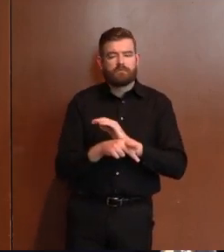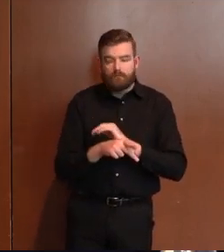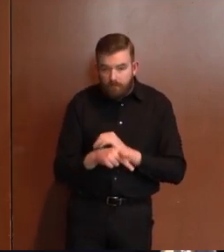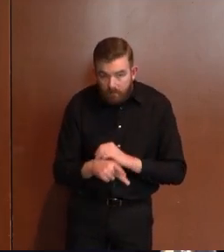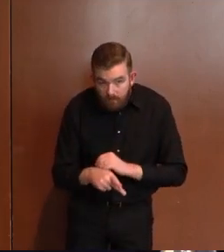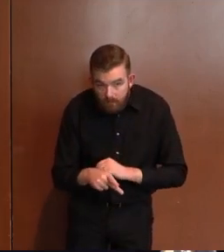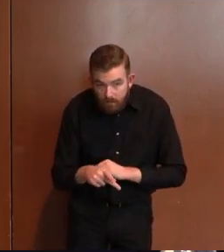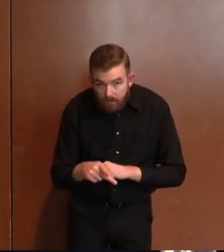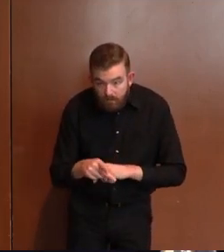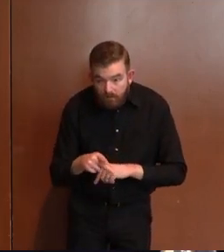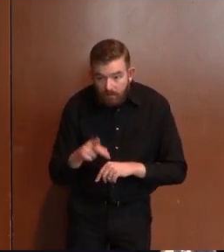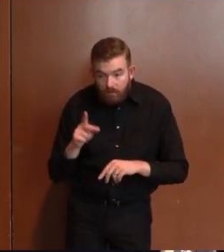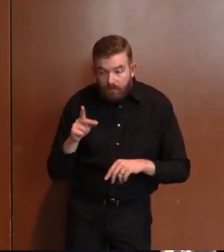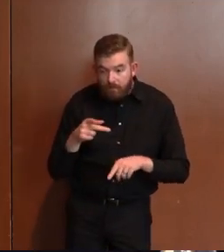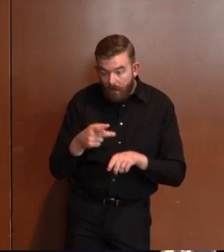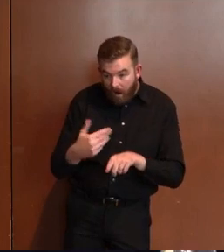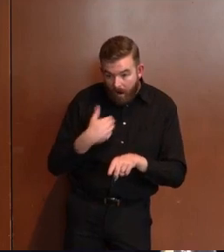them the chance to do that.